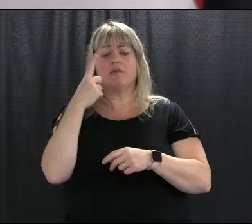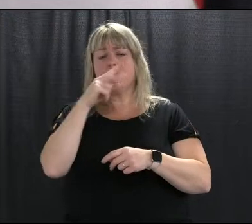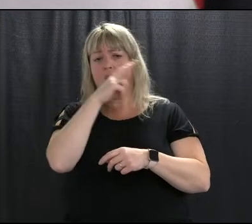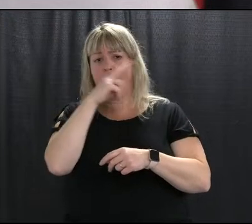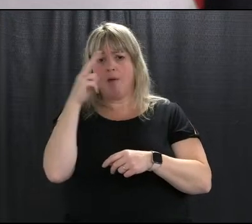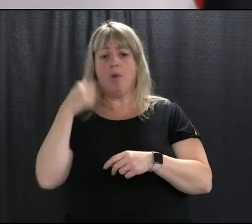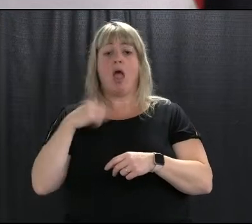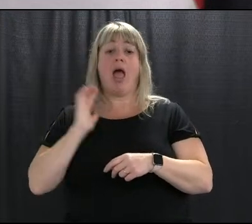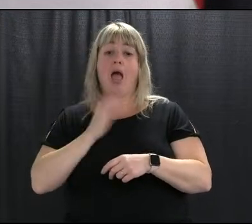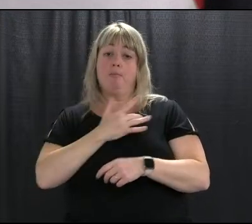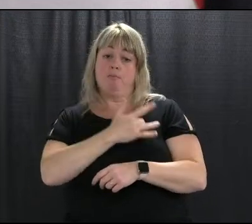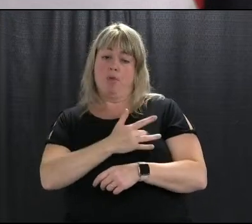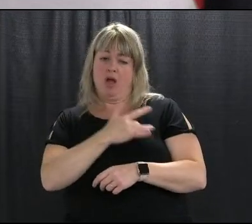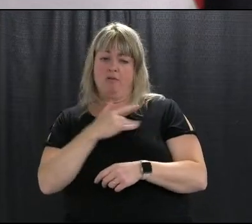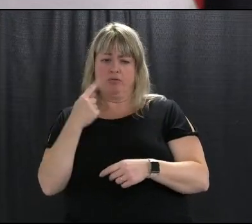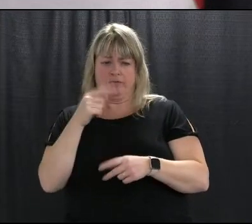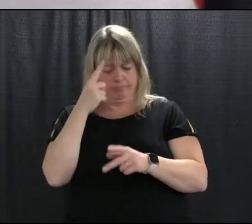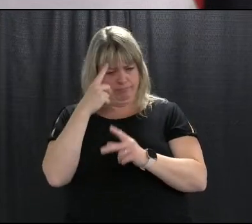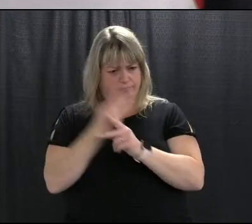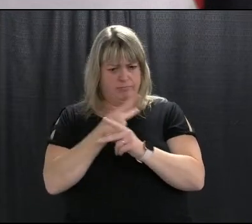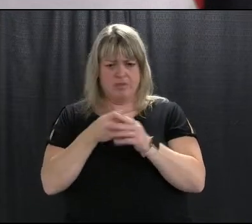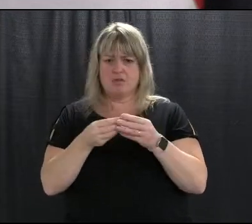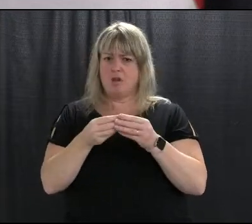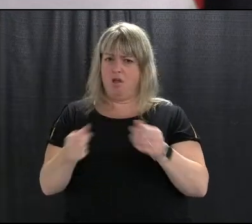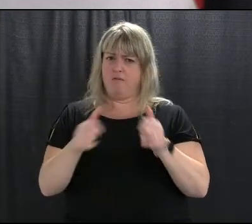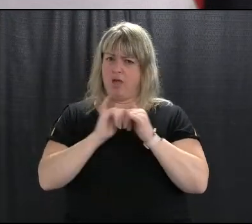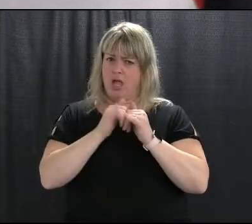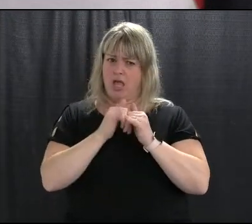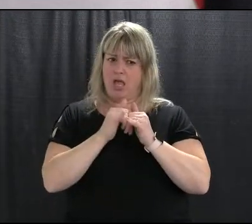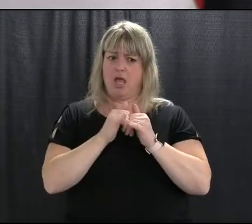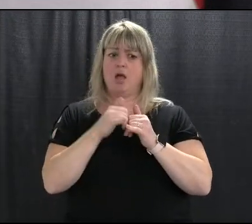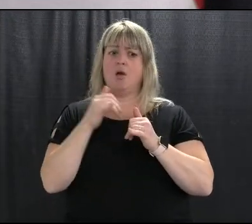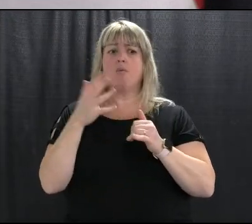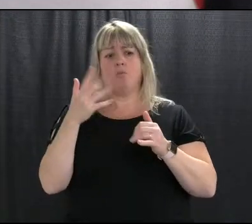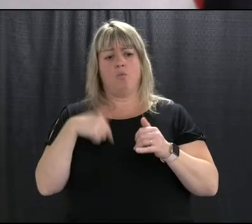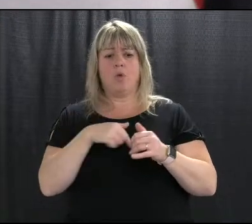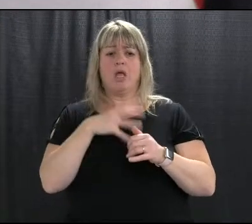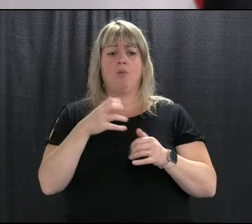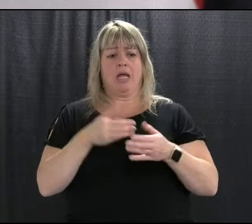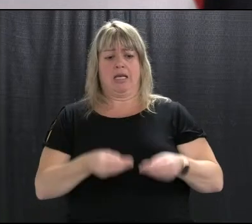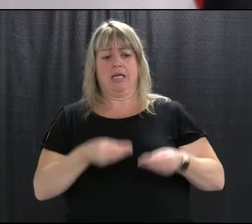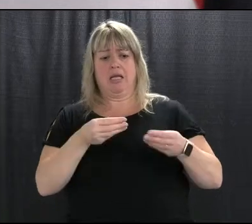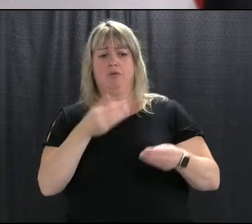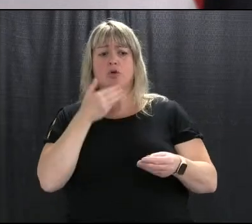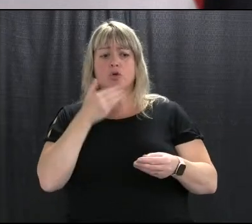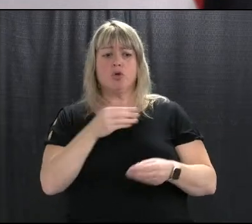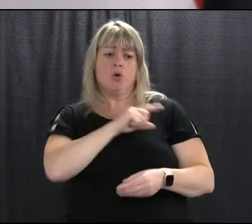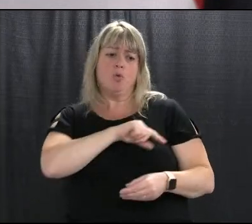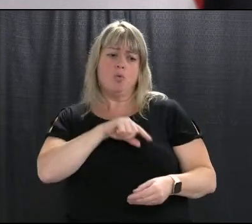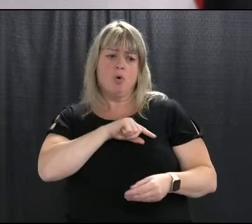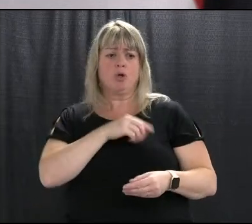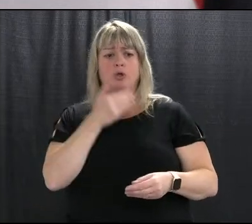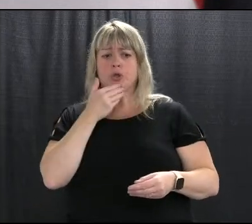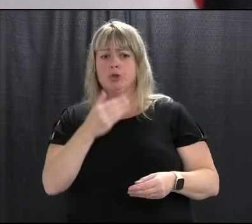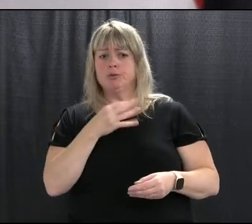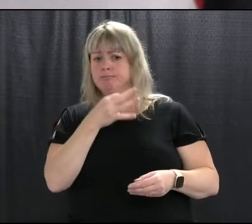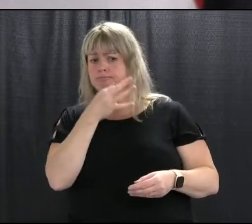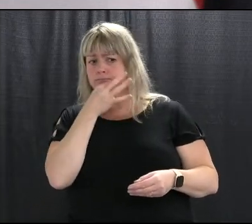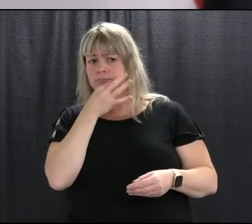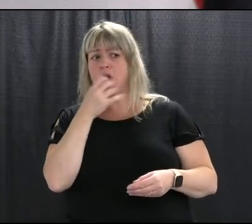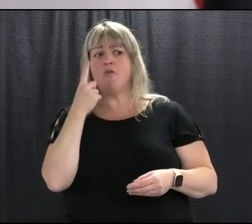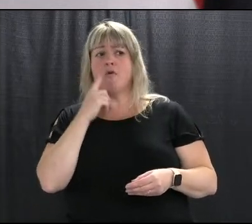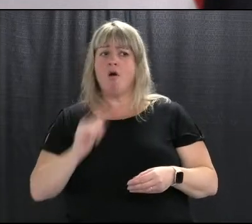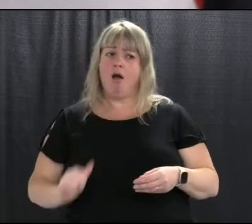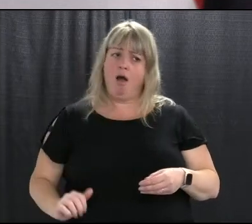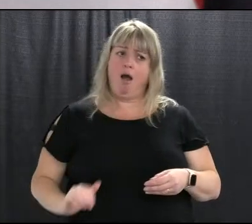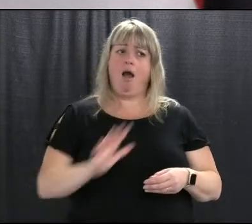taking a provincial approach to solutions so that the same degree of quality and expertise was available to every resident of the